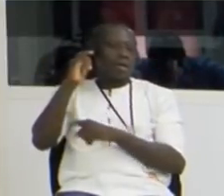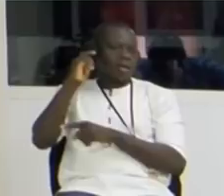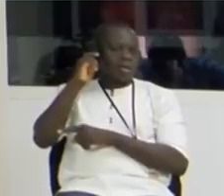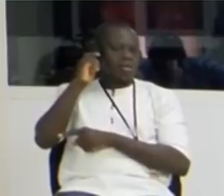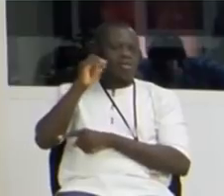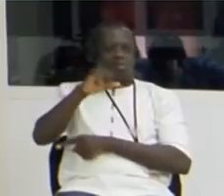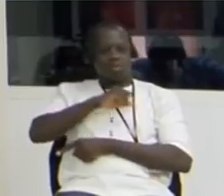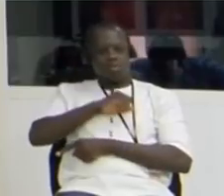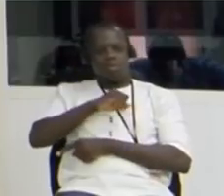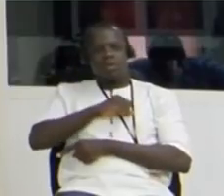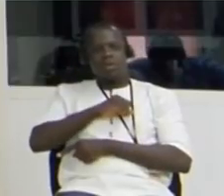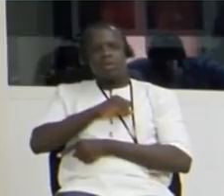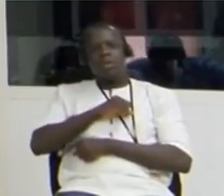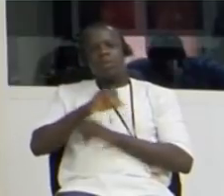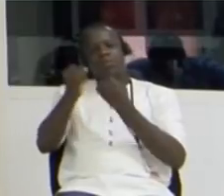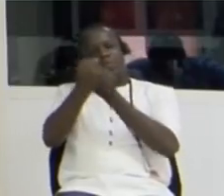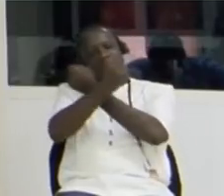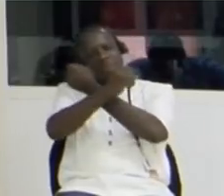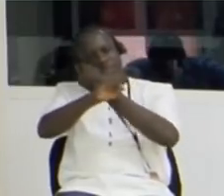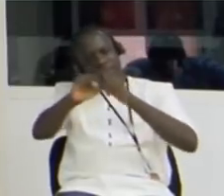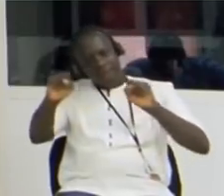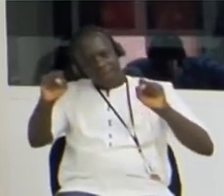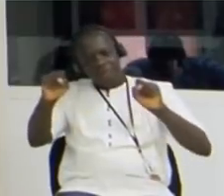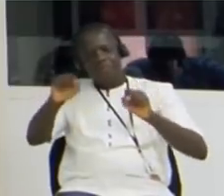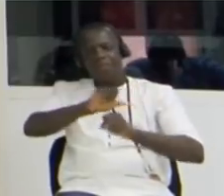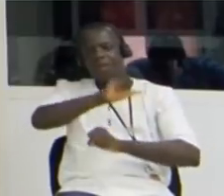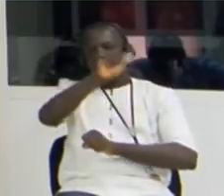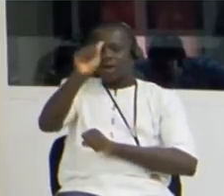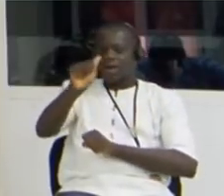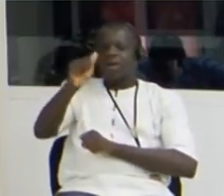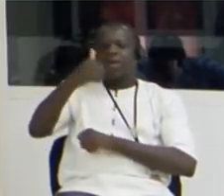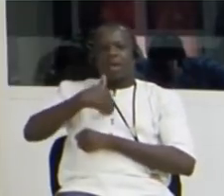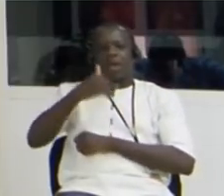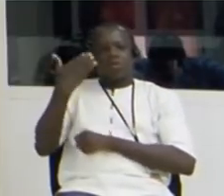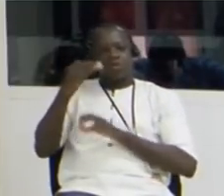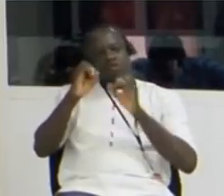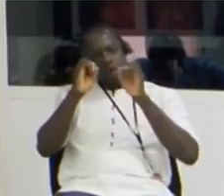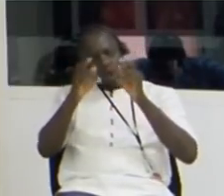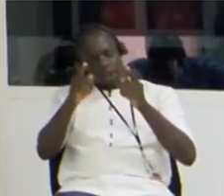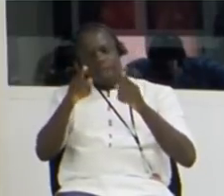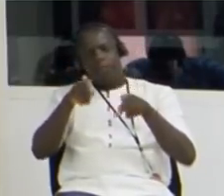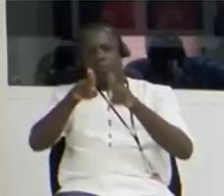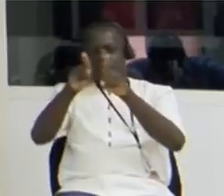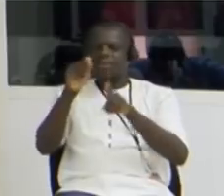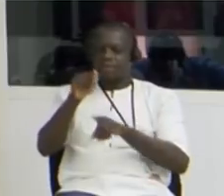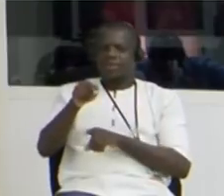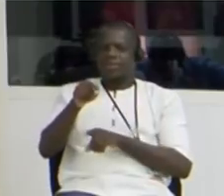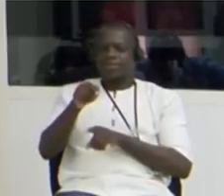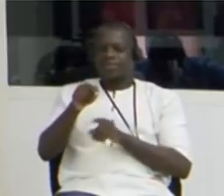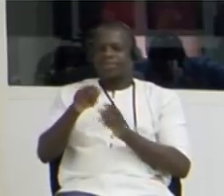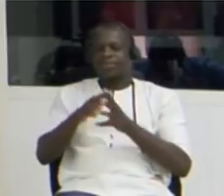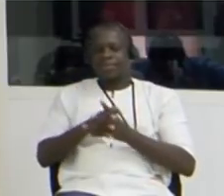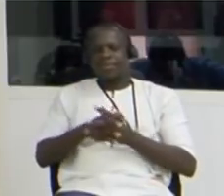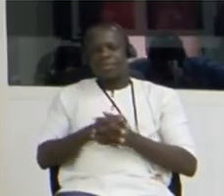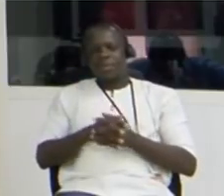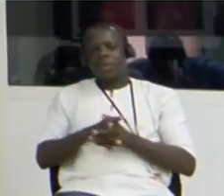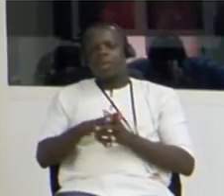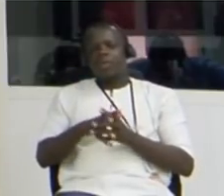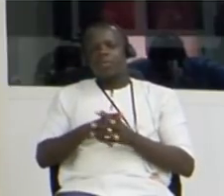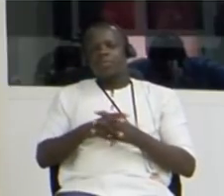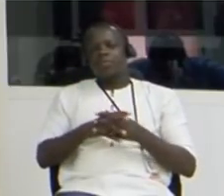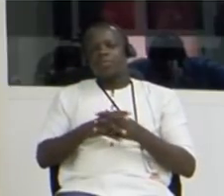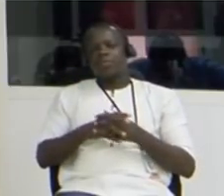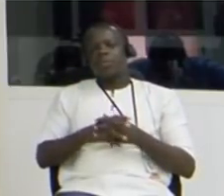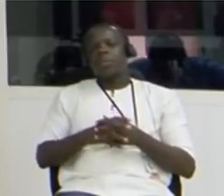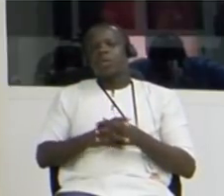she was like safe, and I was okay with that for that moment. But normally I